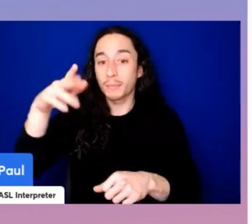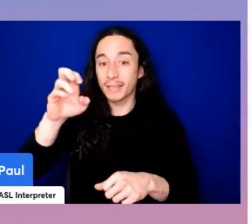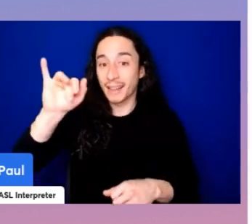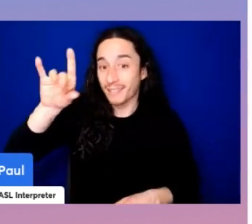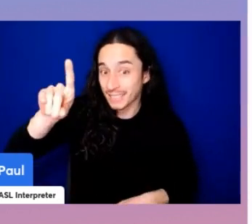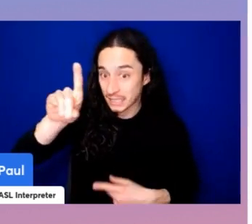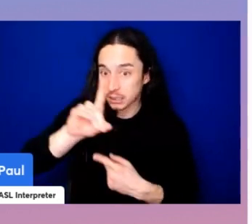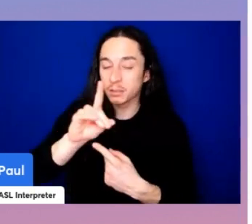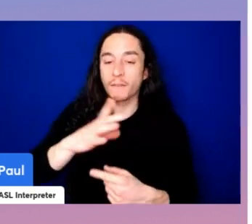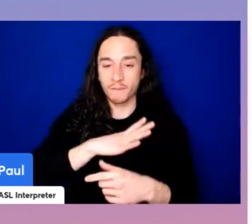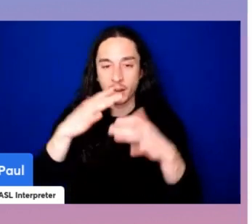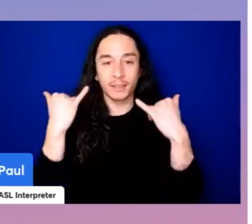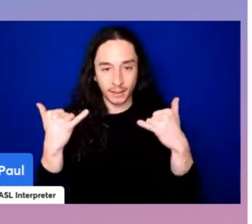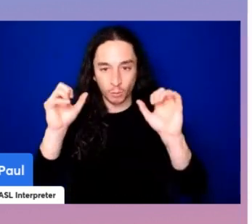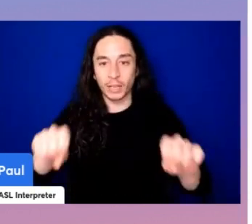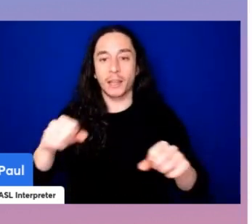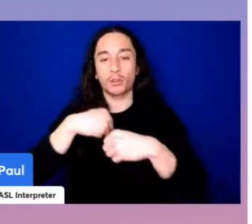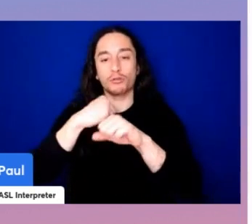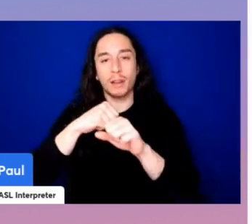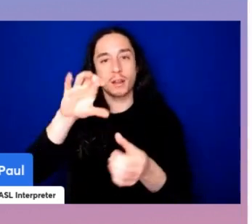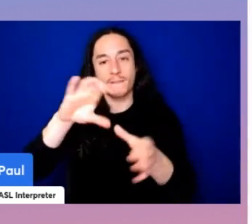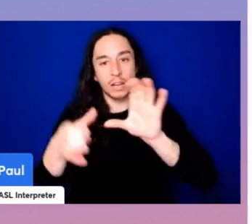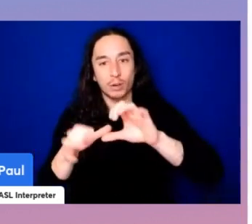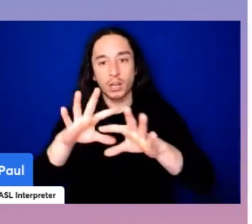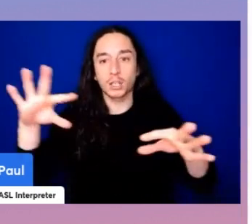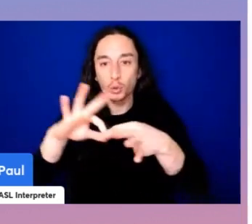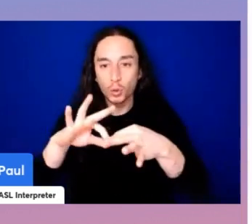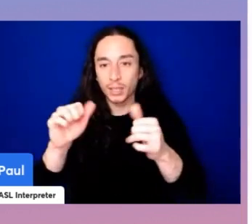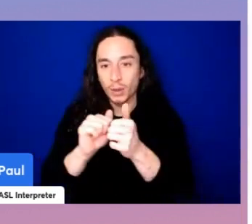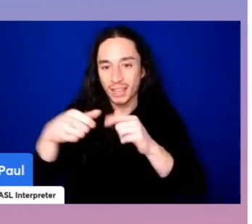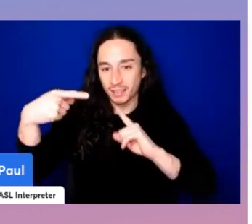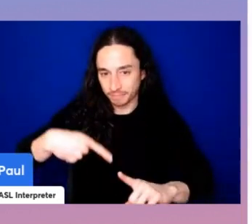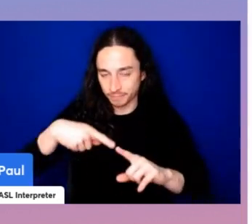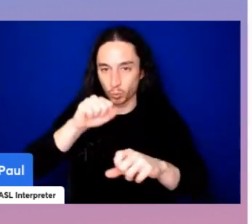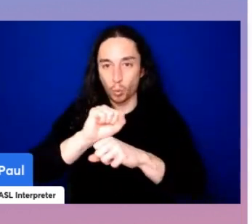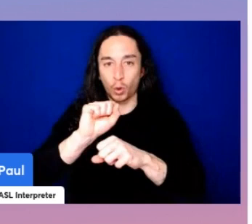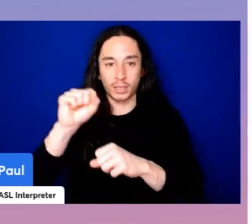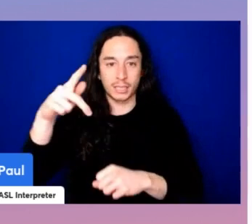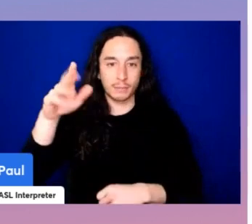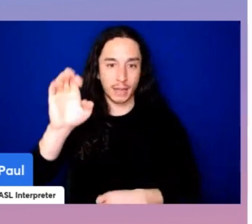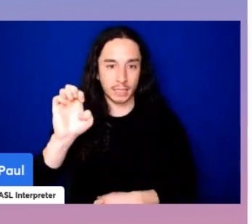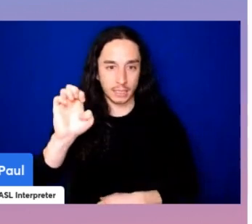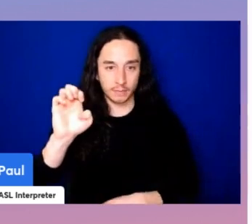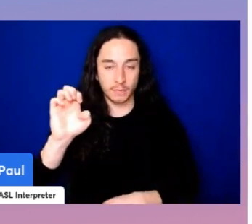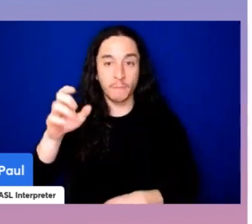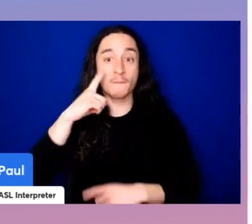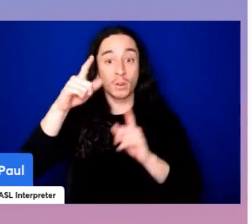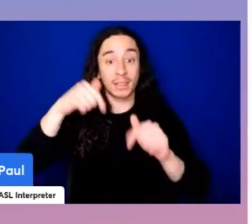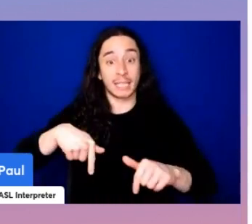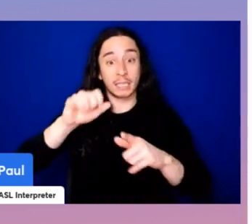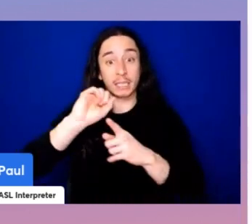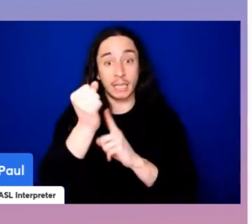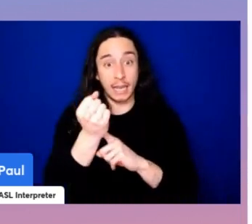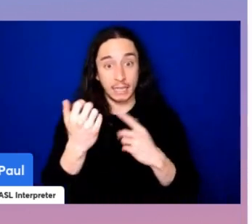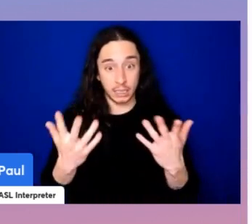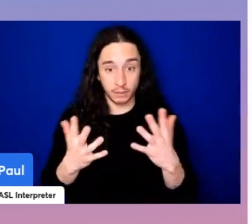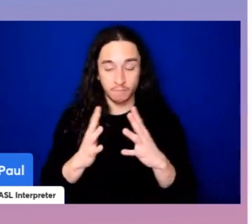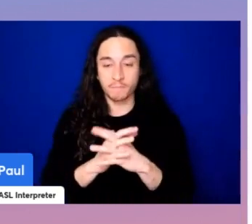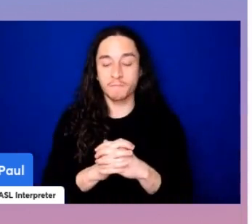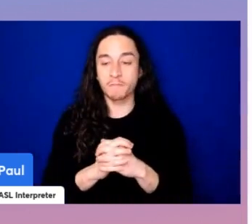can create a configuration that is associated with that workspace. In this case, we